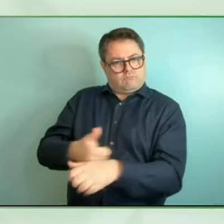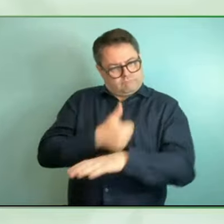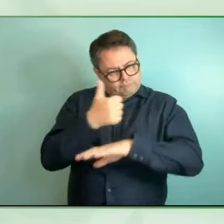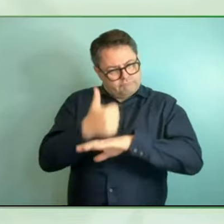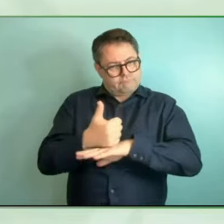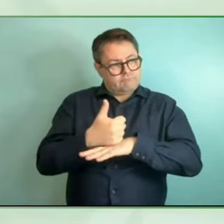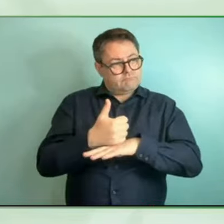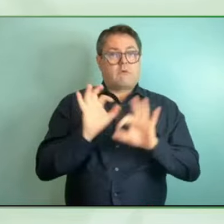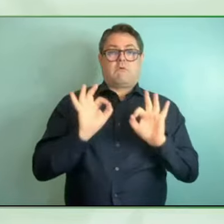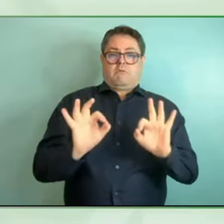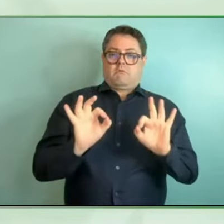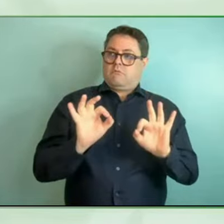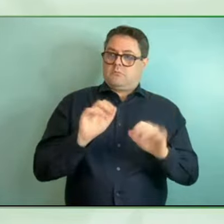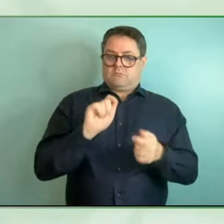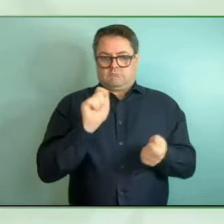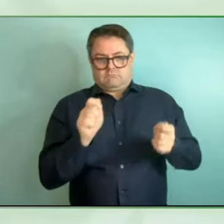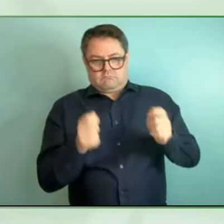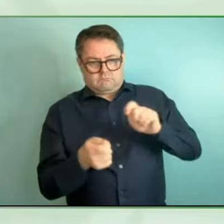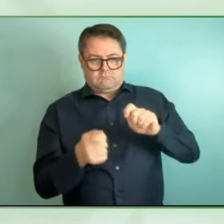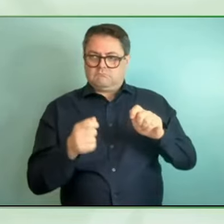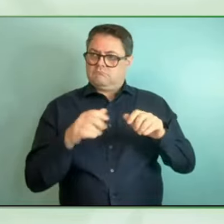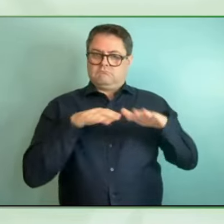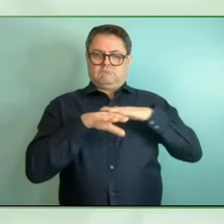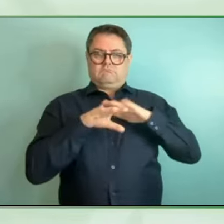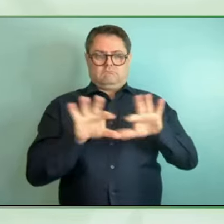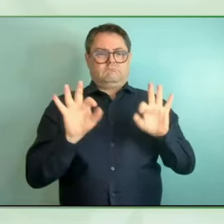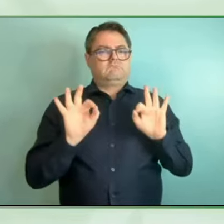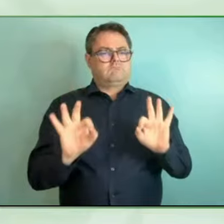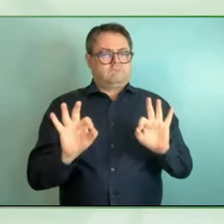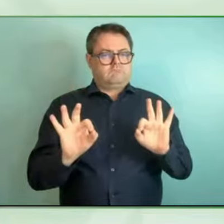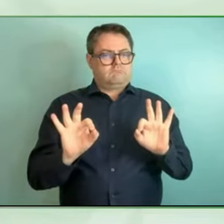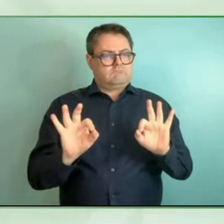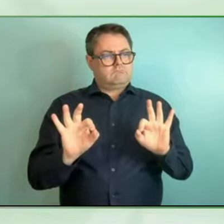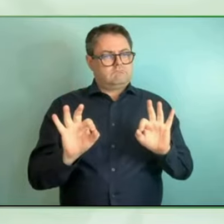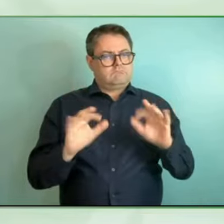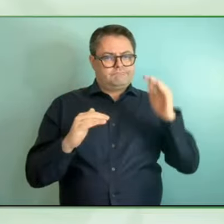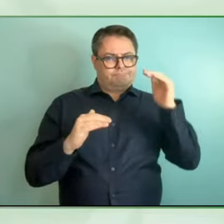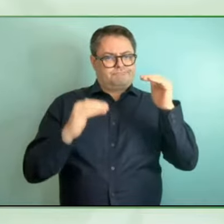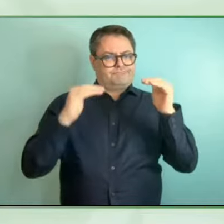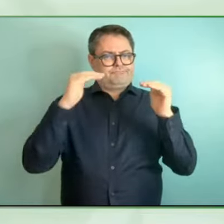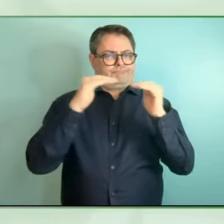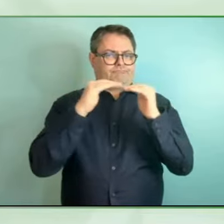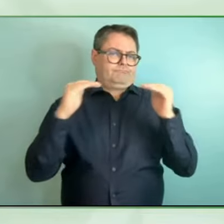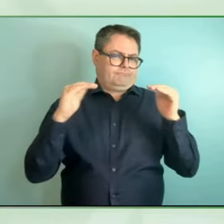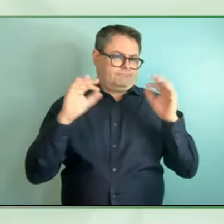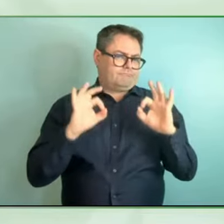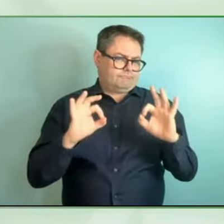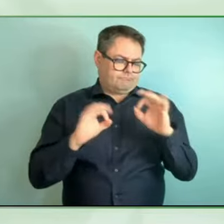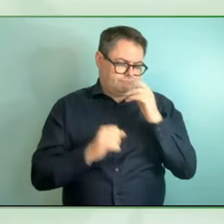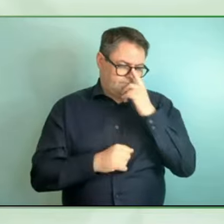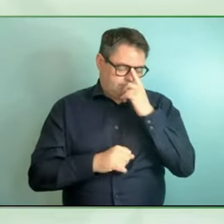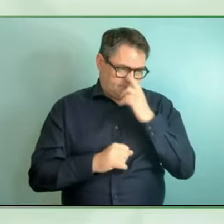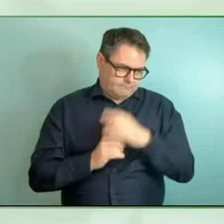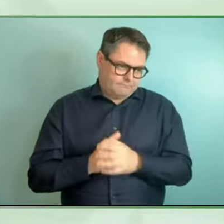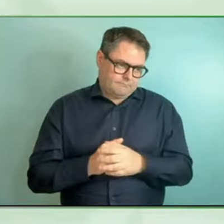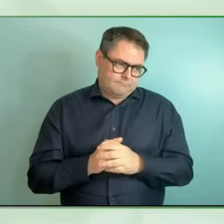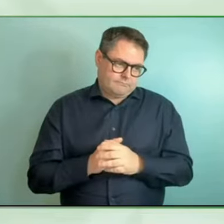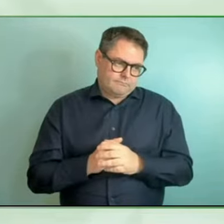foster their politics, in order to push forward accessibility and design for all.